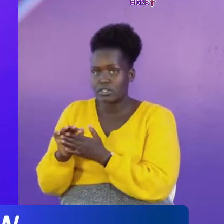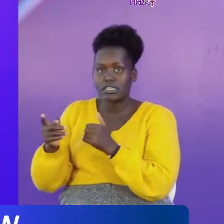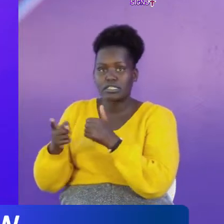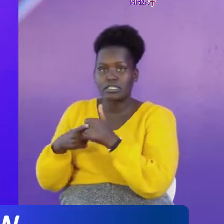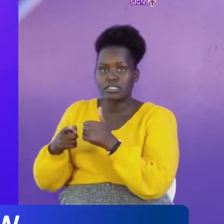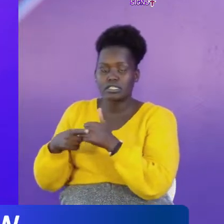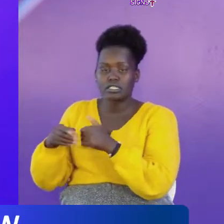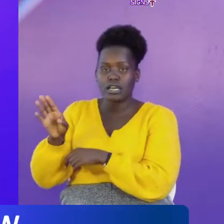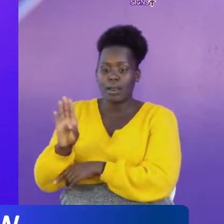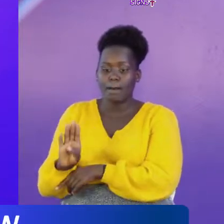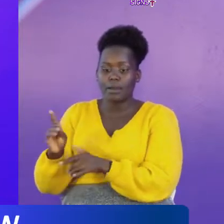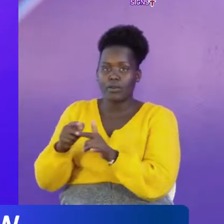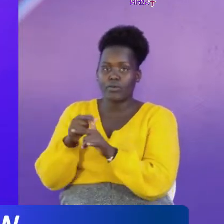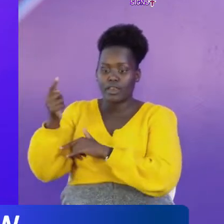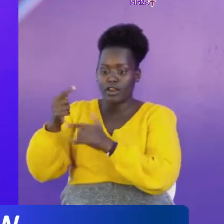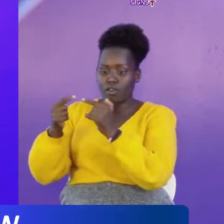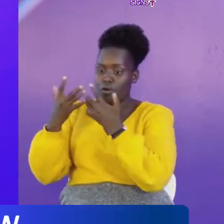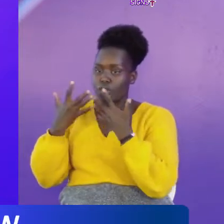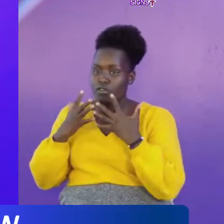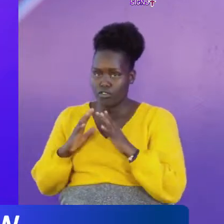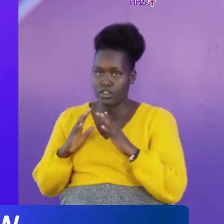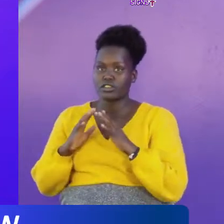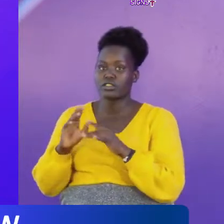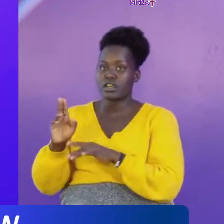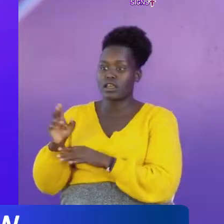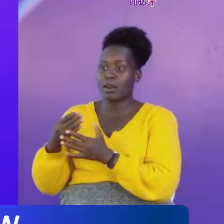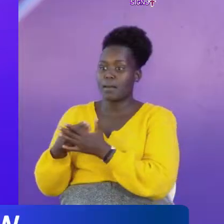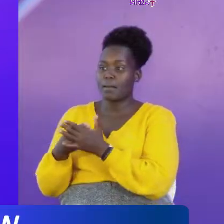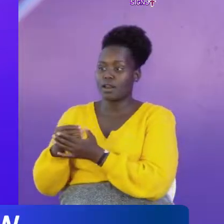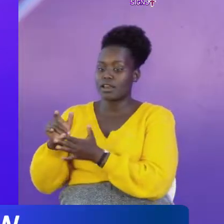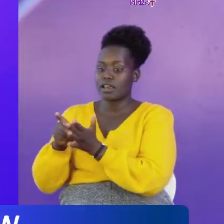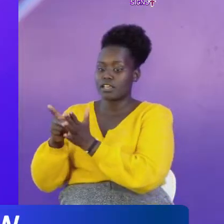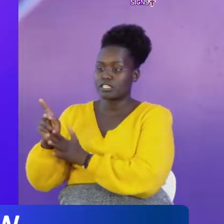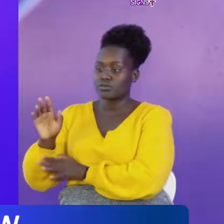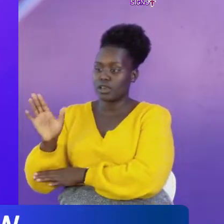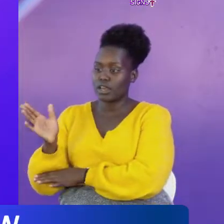And he won that case the other day, and this money is paid back to the